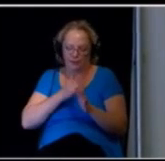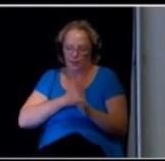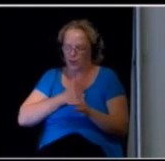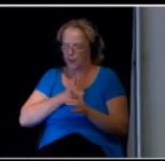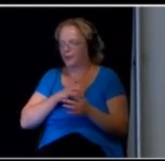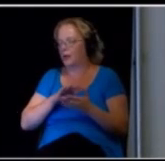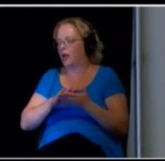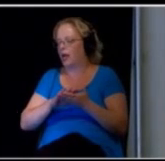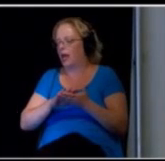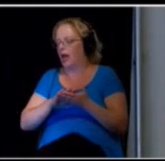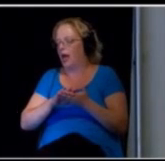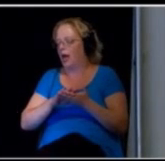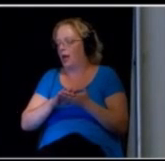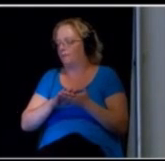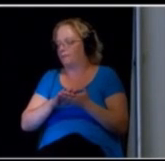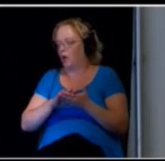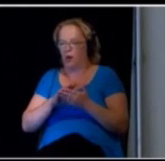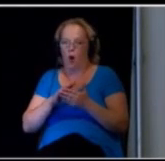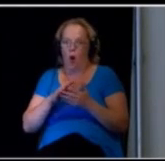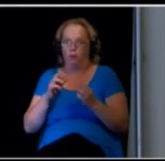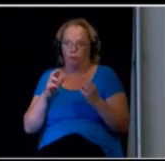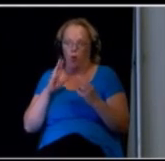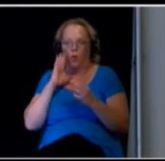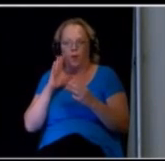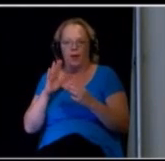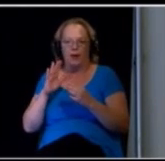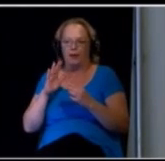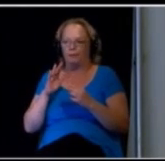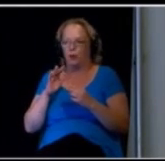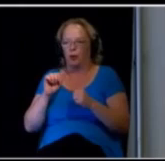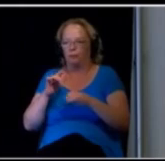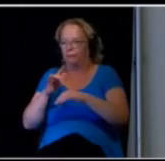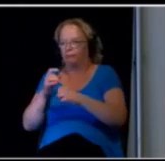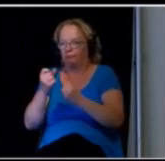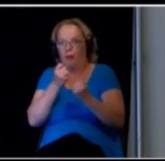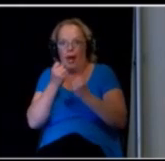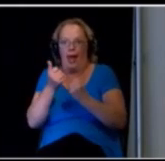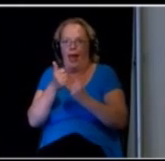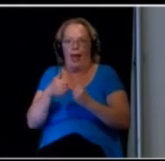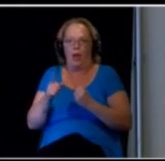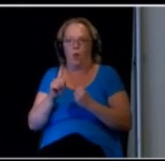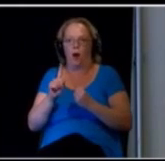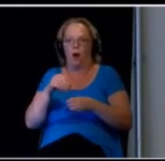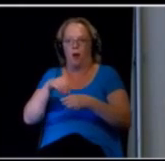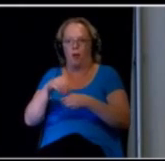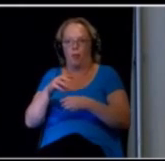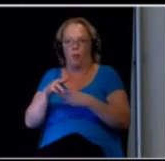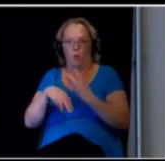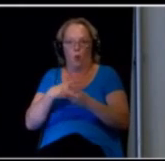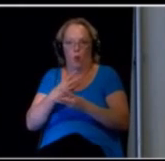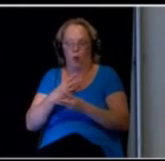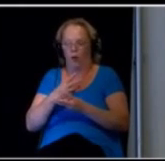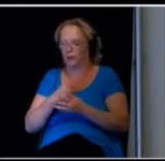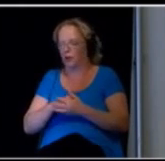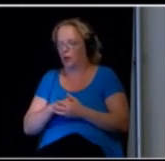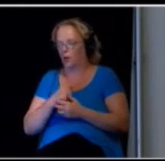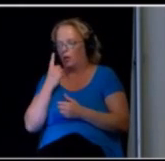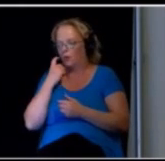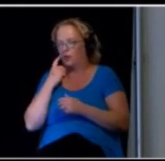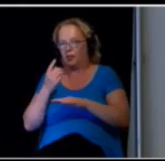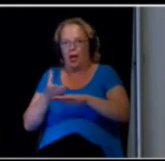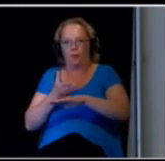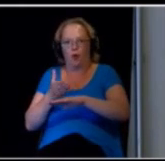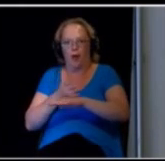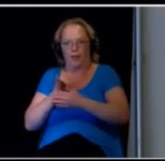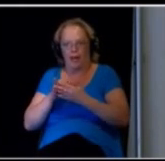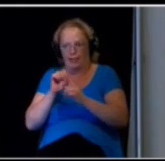network. And we're planning on sort of further upgrades to the supercharger system. We've just introduced an upgrade,